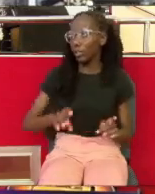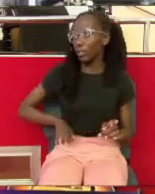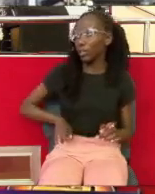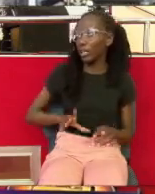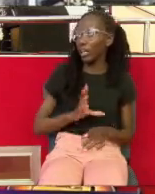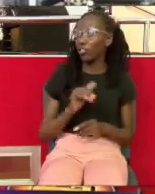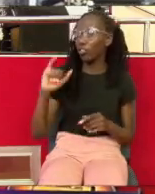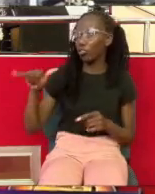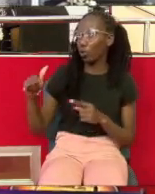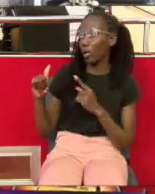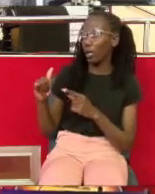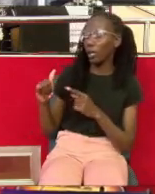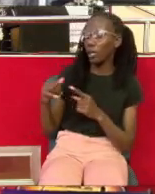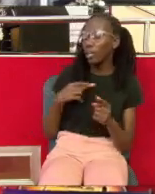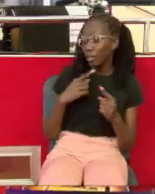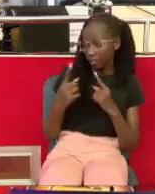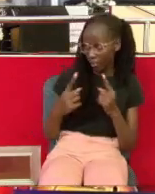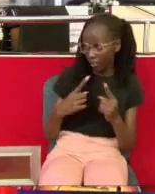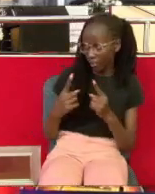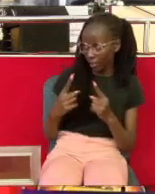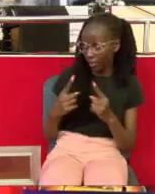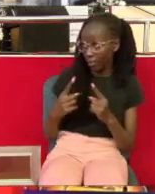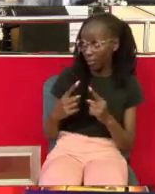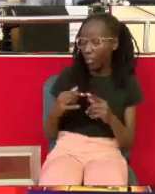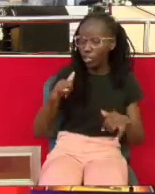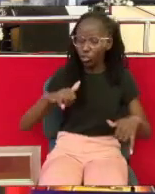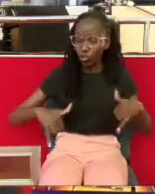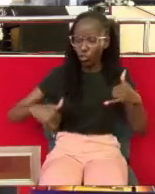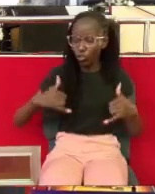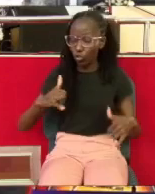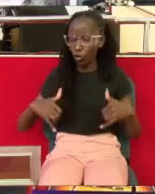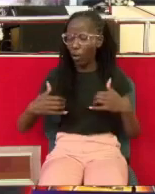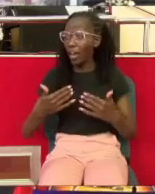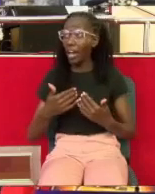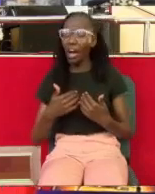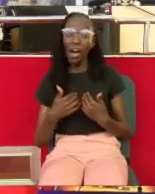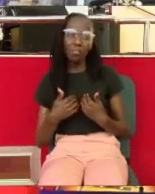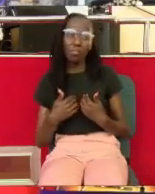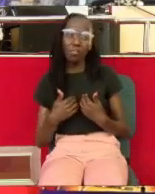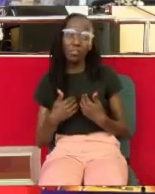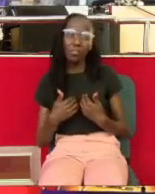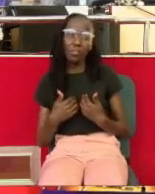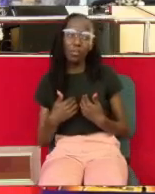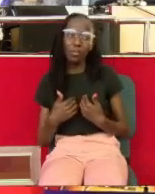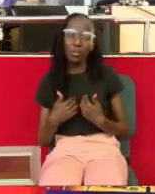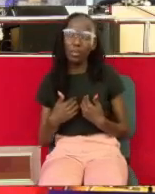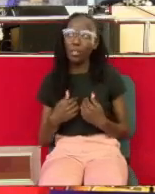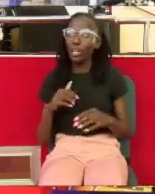and he says about the joy that he has in verse 29,